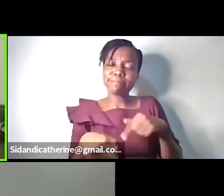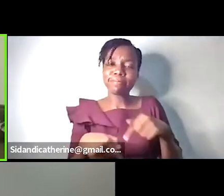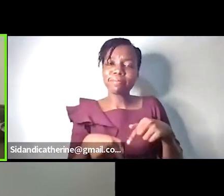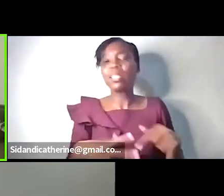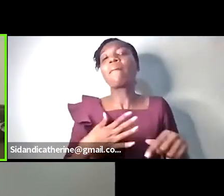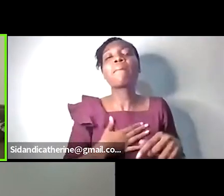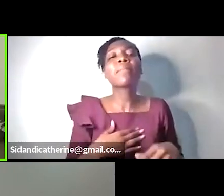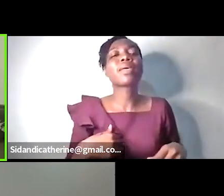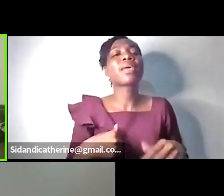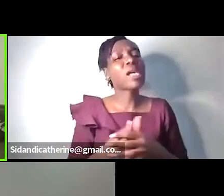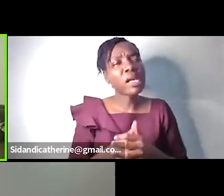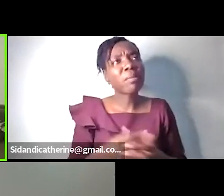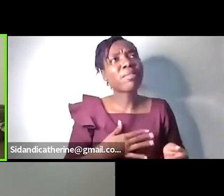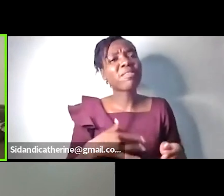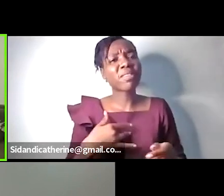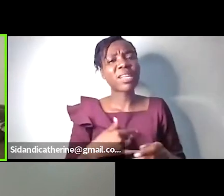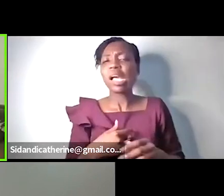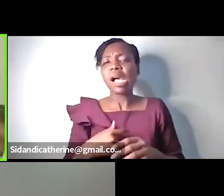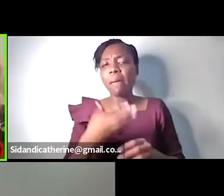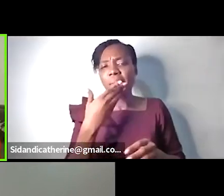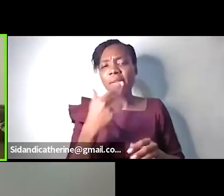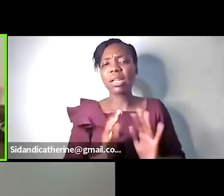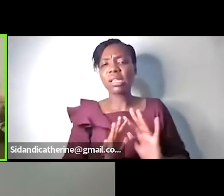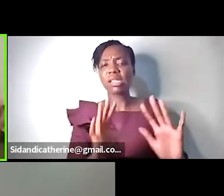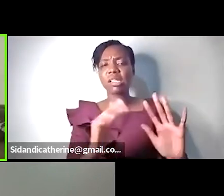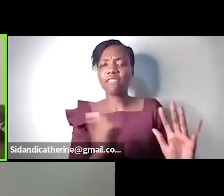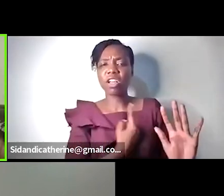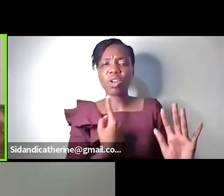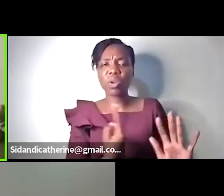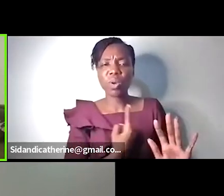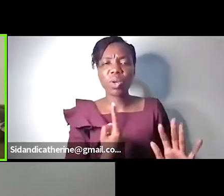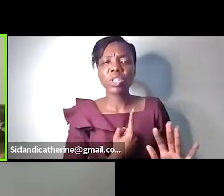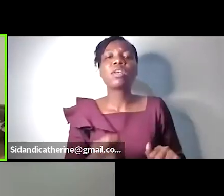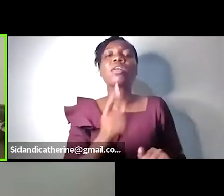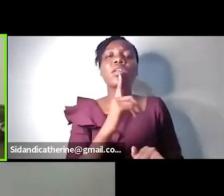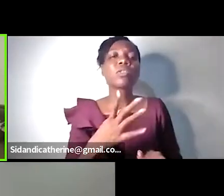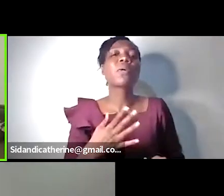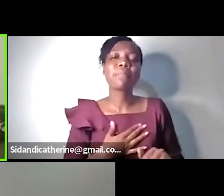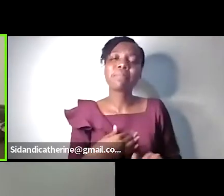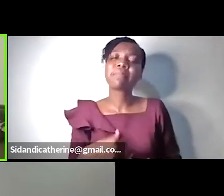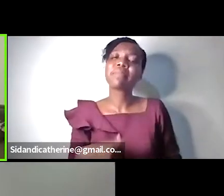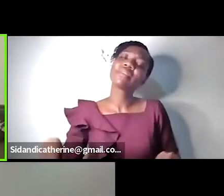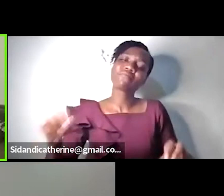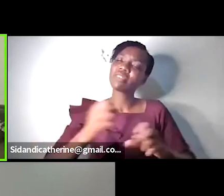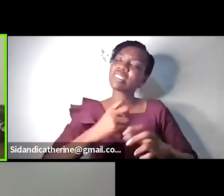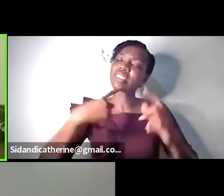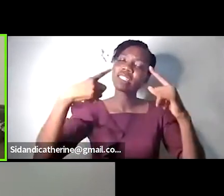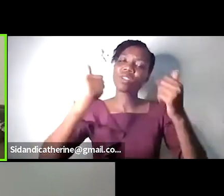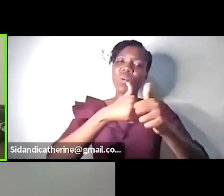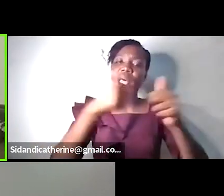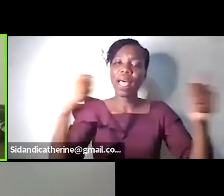you just leave this alone? This doesn't belong to you. But I want to tell you, I got the seat with a majority